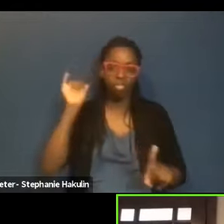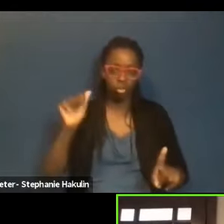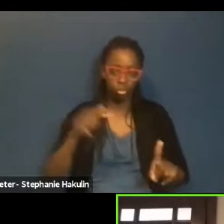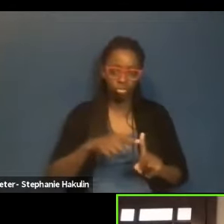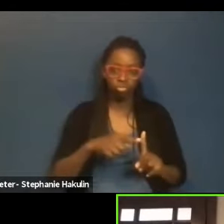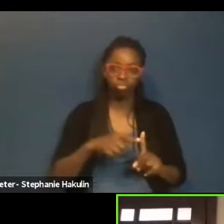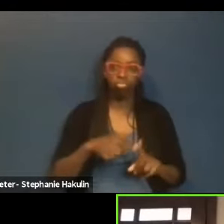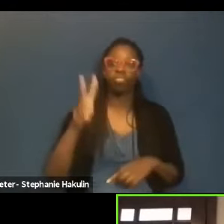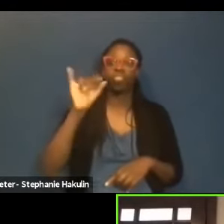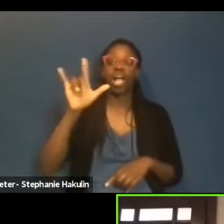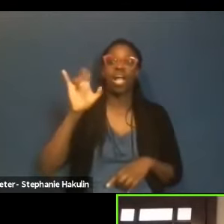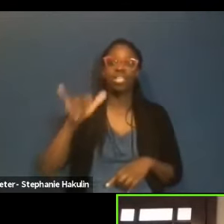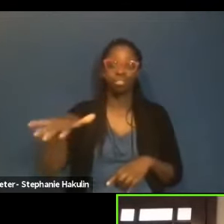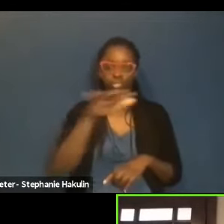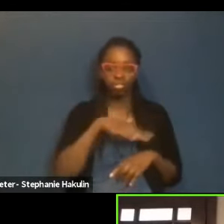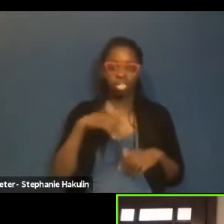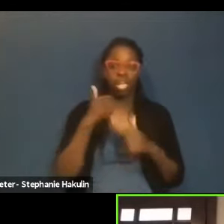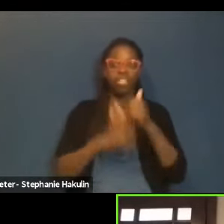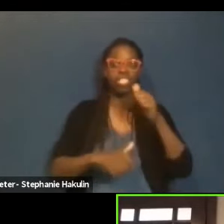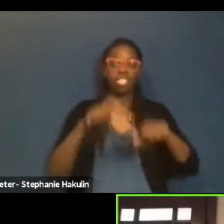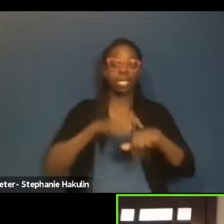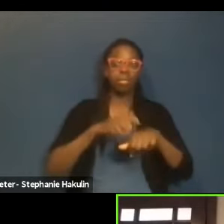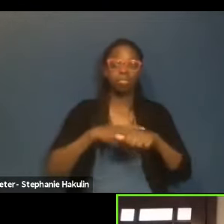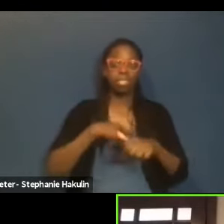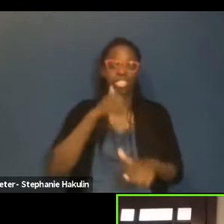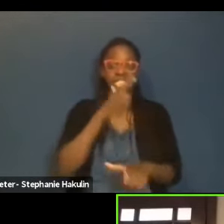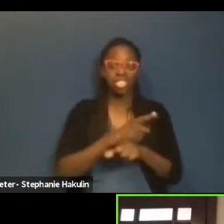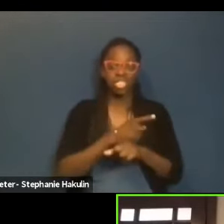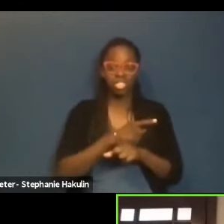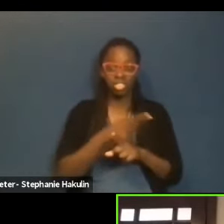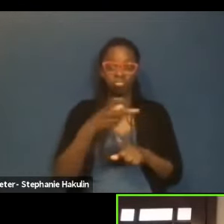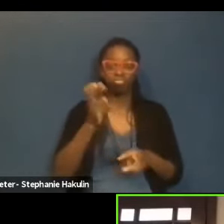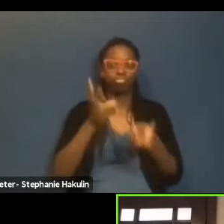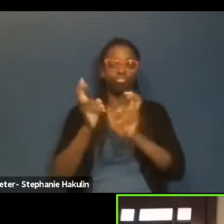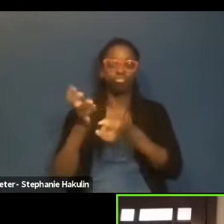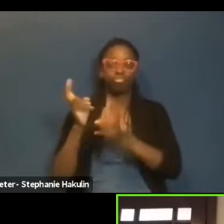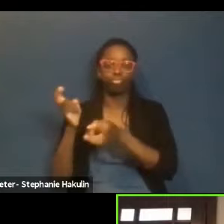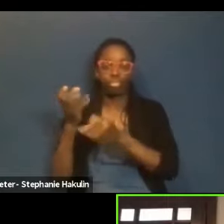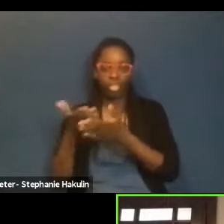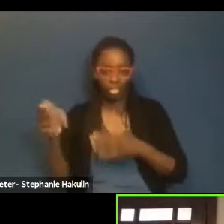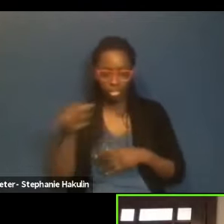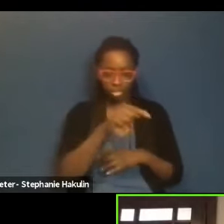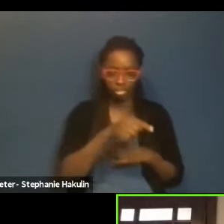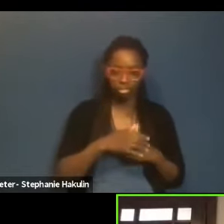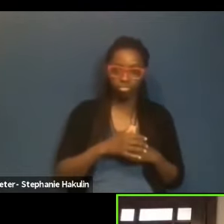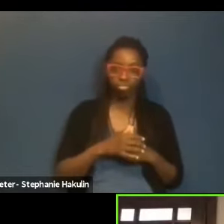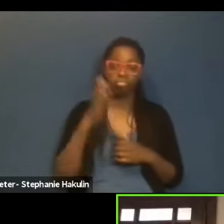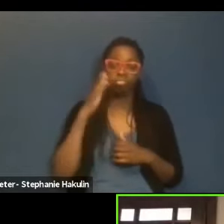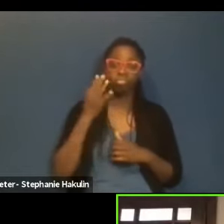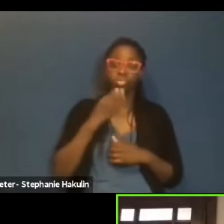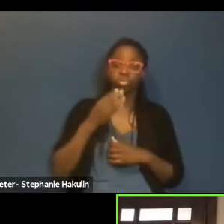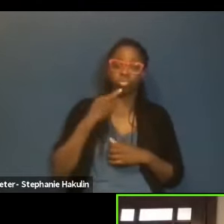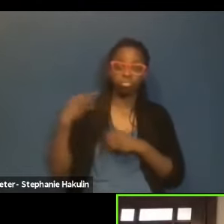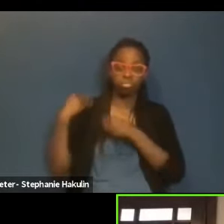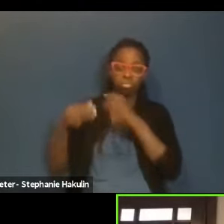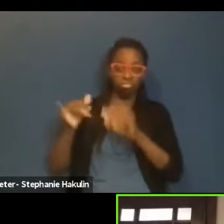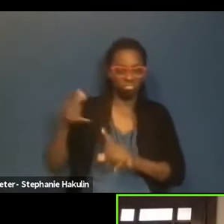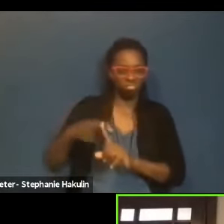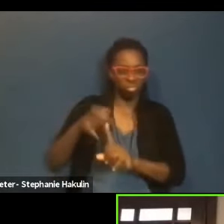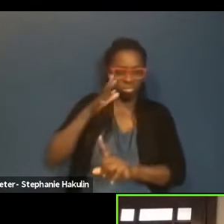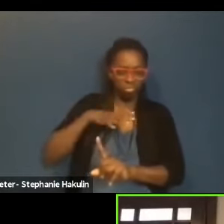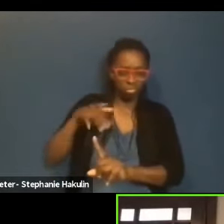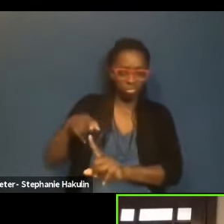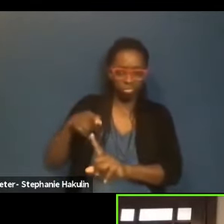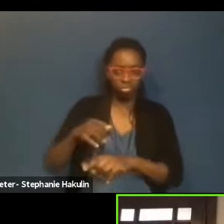Jewish ancestry is matrilineal. My mother's great aunt was a Black woman from Texas. According to